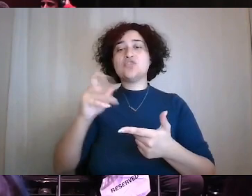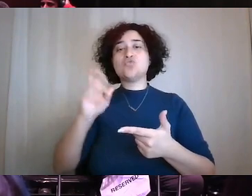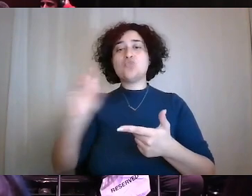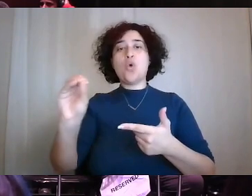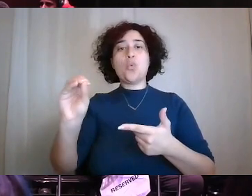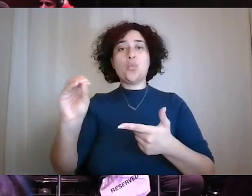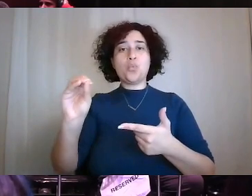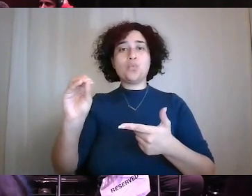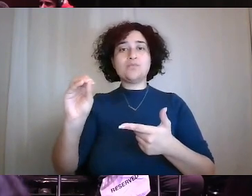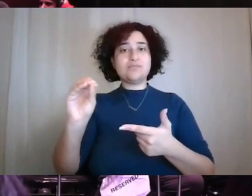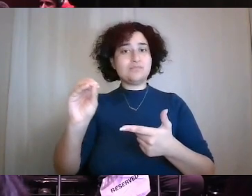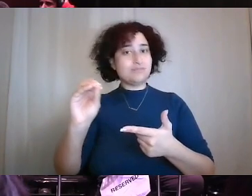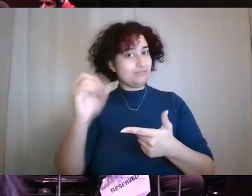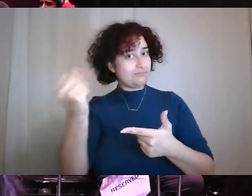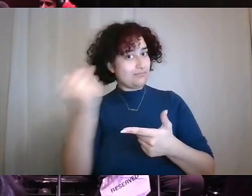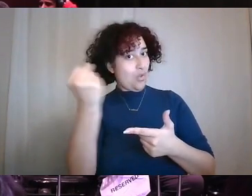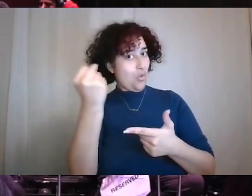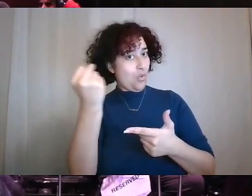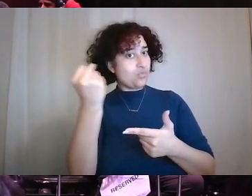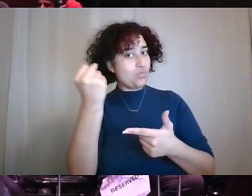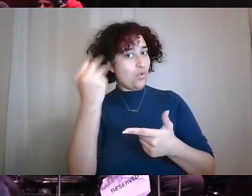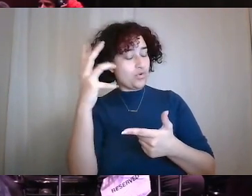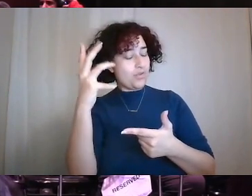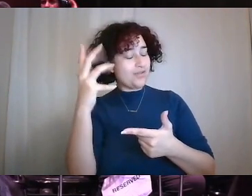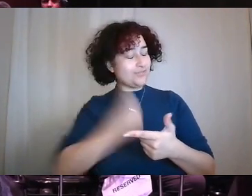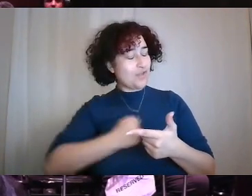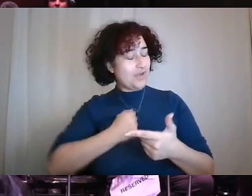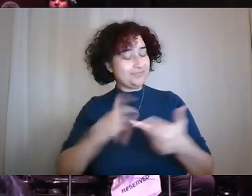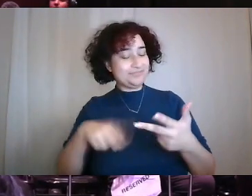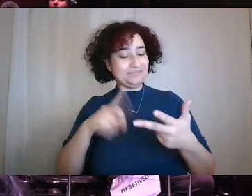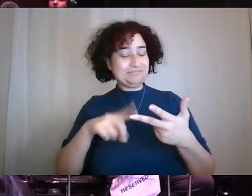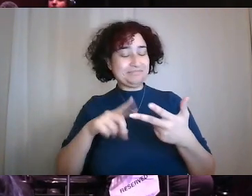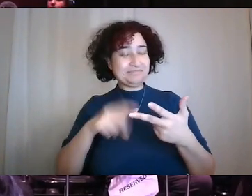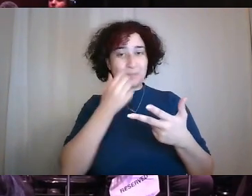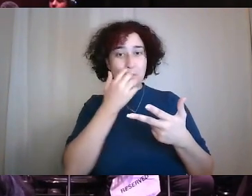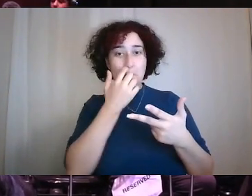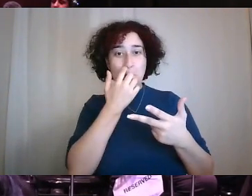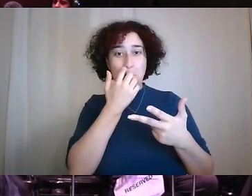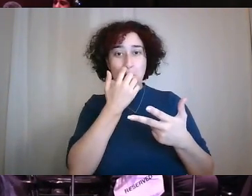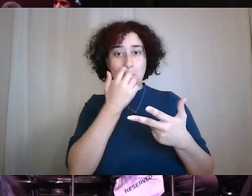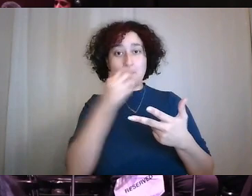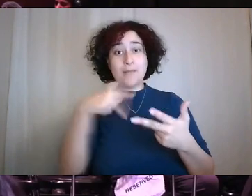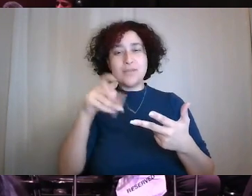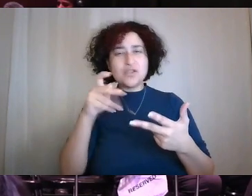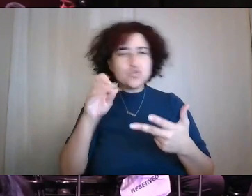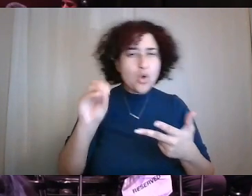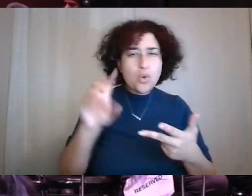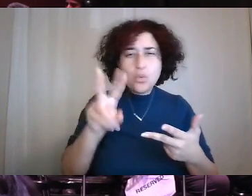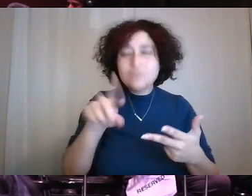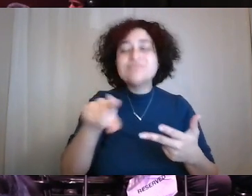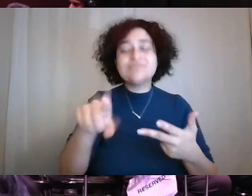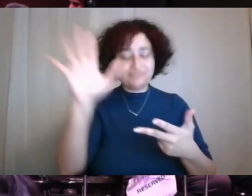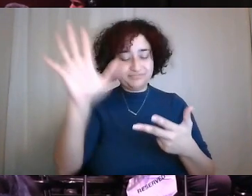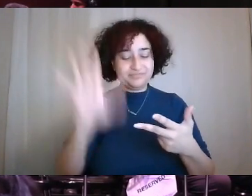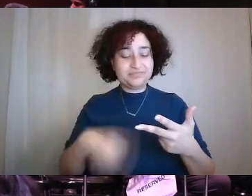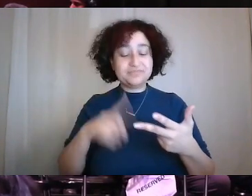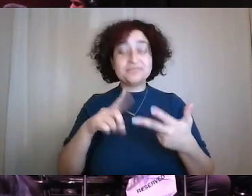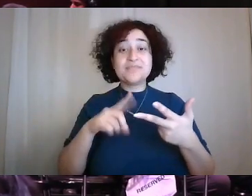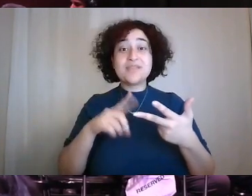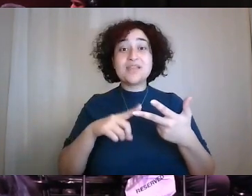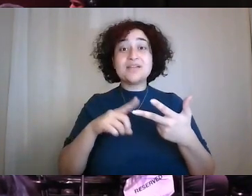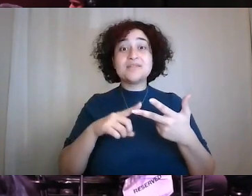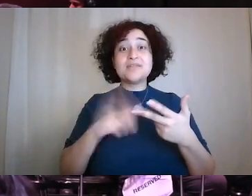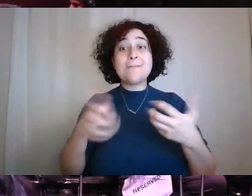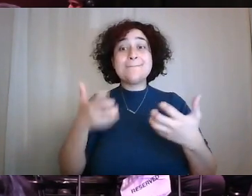I got a hold. We got a hold. Sorry. Where's Pedro? Okay, great. Our matchmaking committee